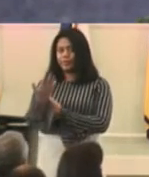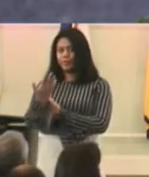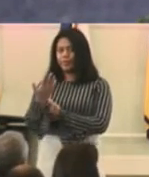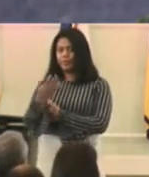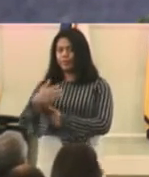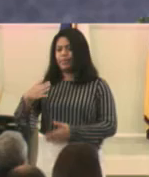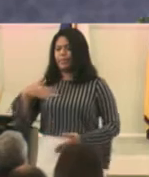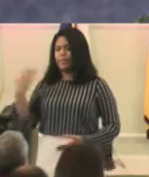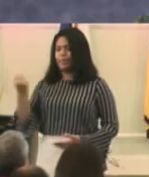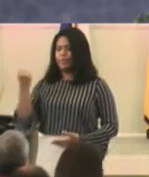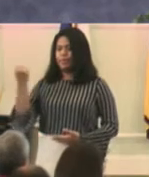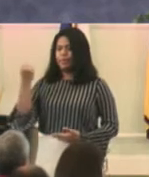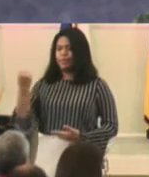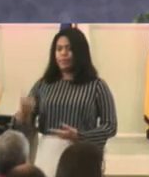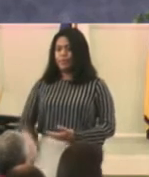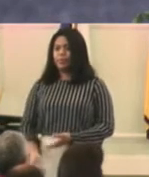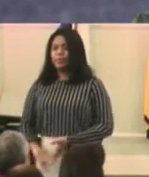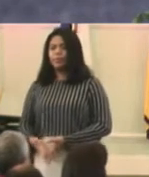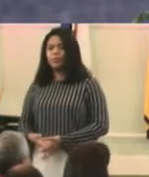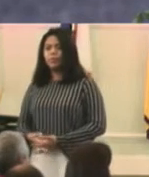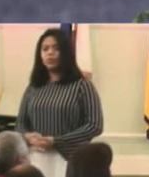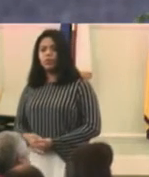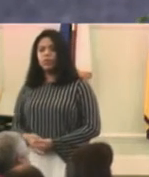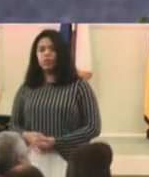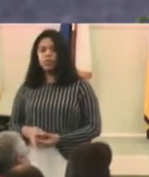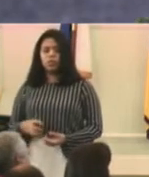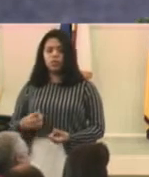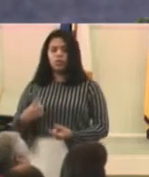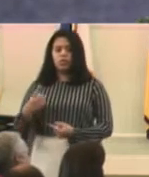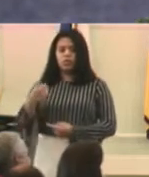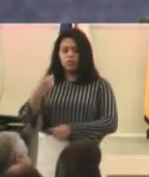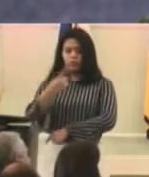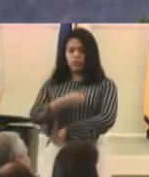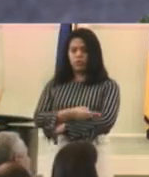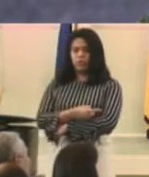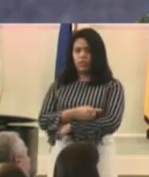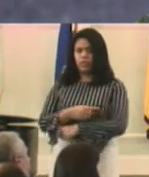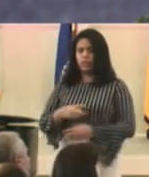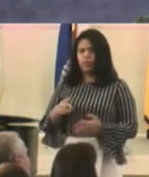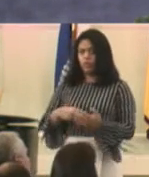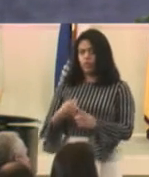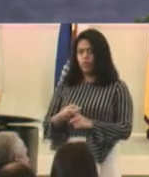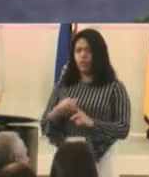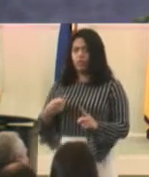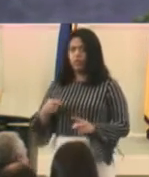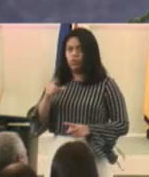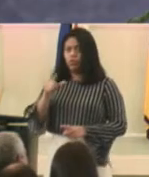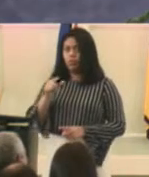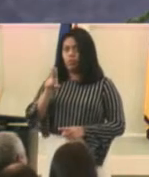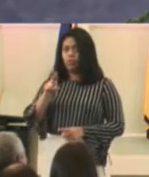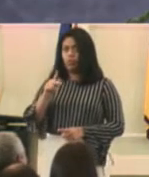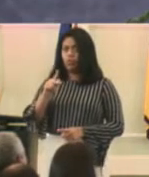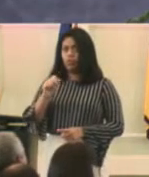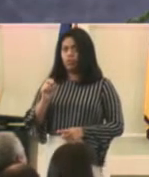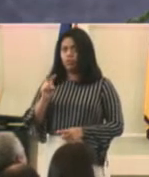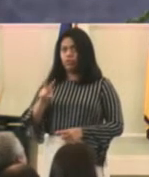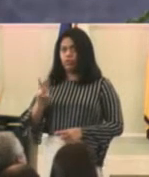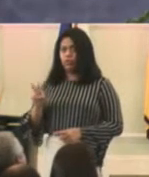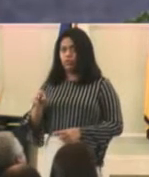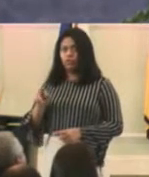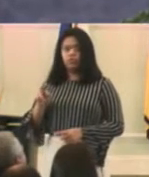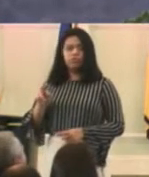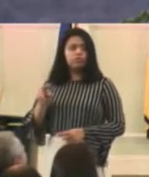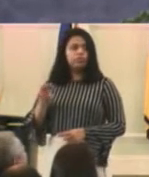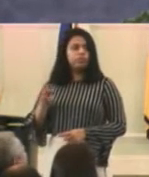Good morning. Happy Sabbath. Today's scripture reading is coming from Luke chapter 22, verse 24.